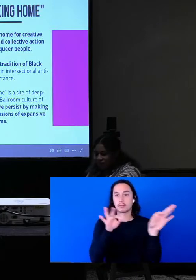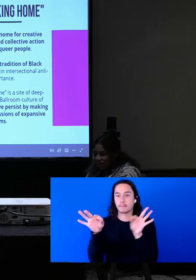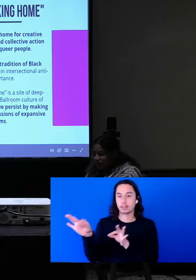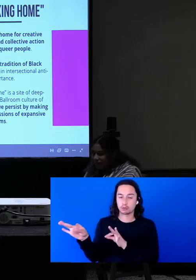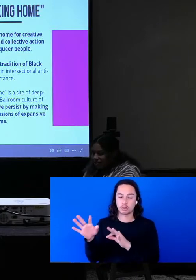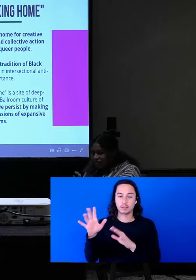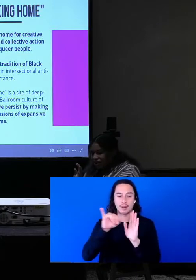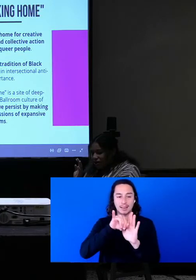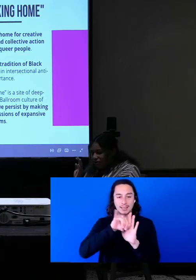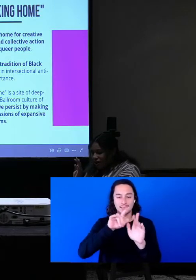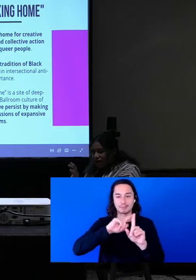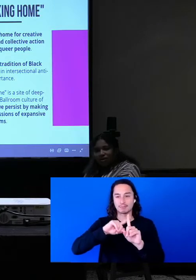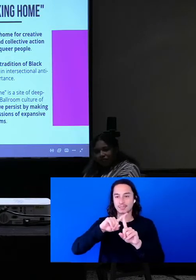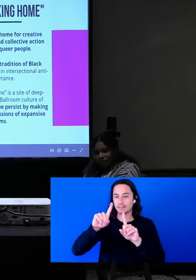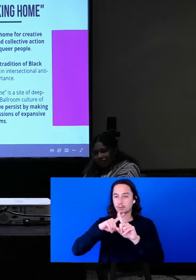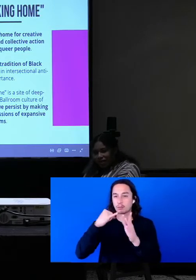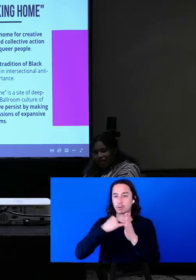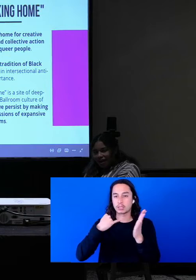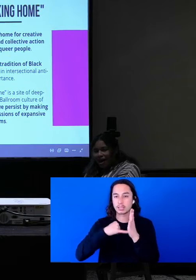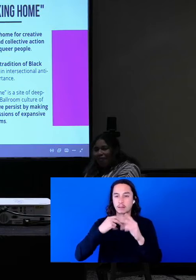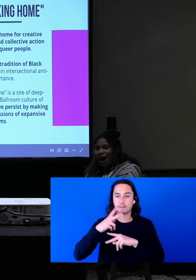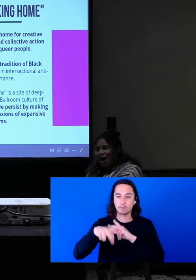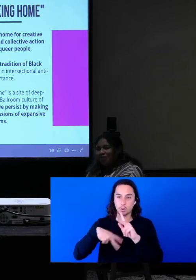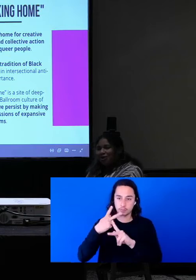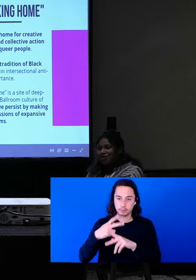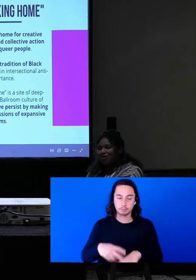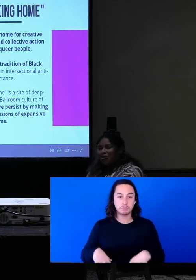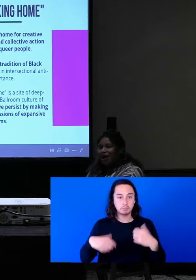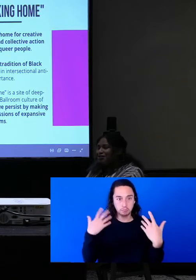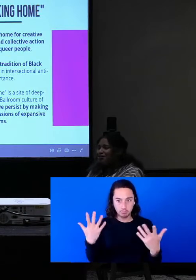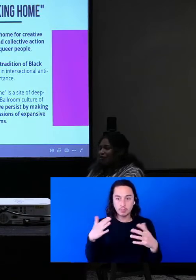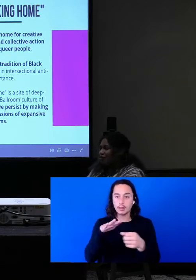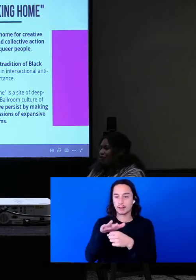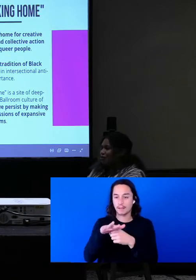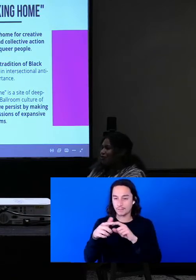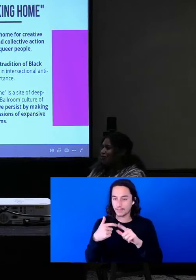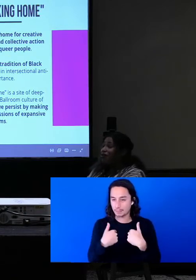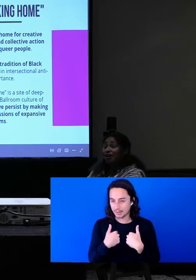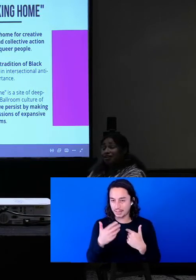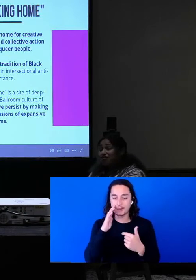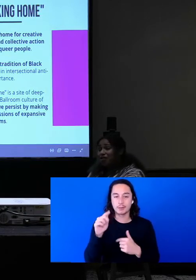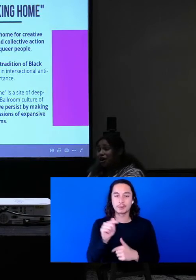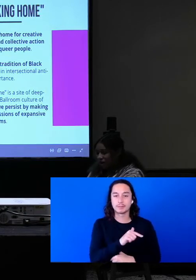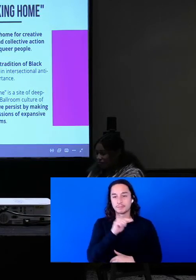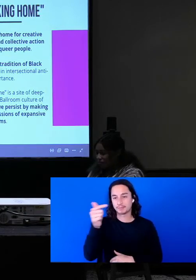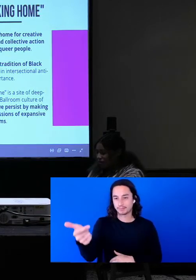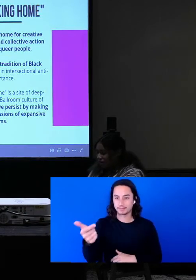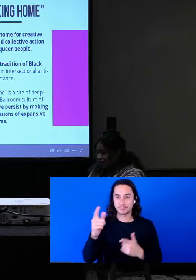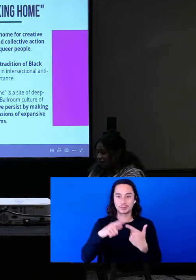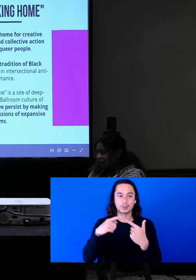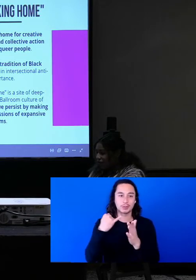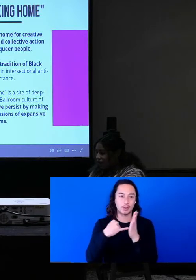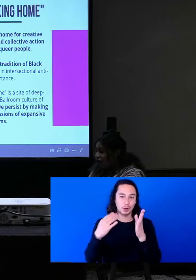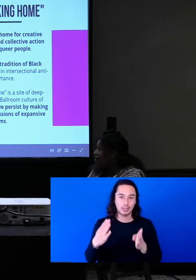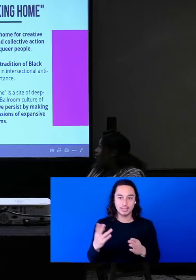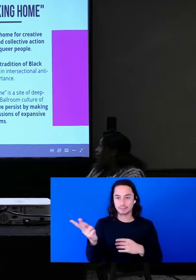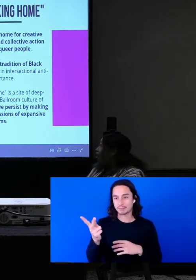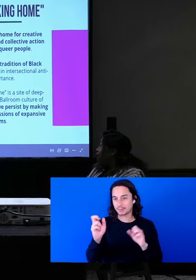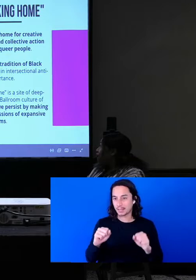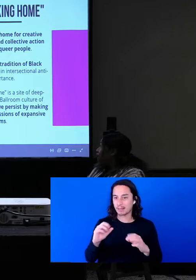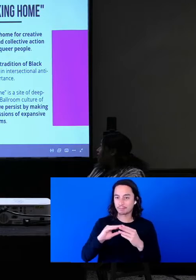forms. So enough from me. I want to pass it over to the artists to talk about themselves.